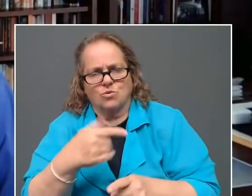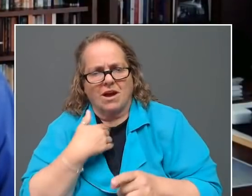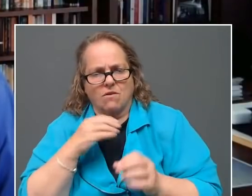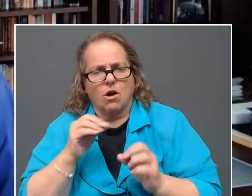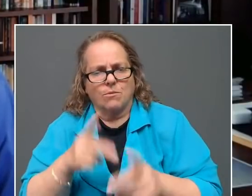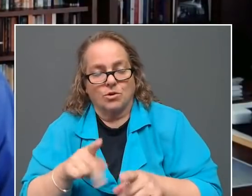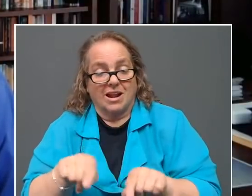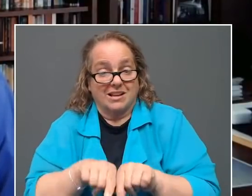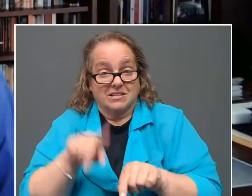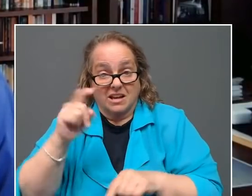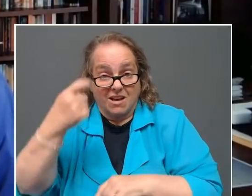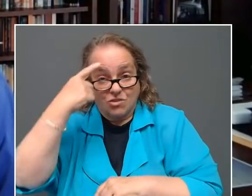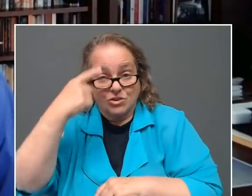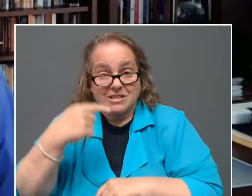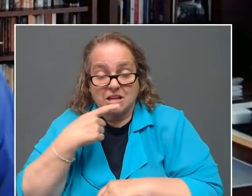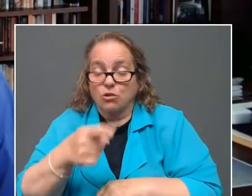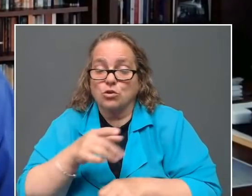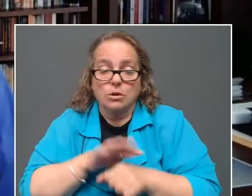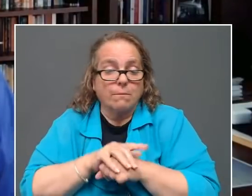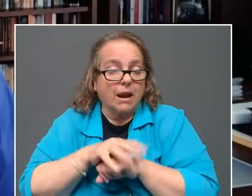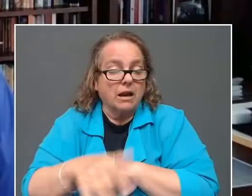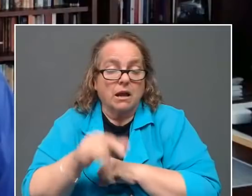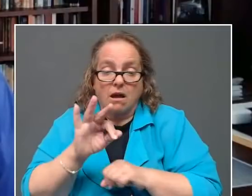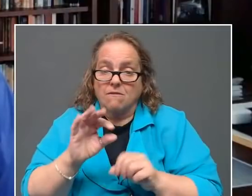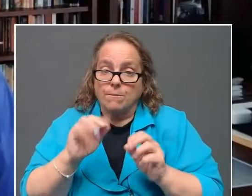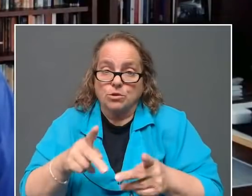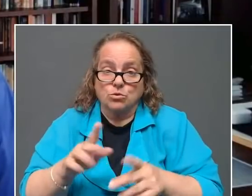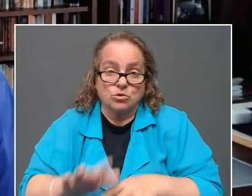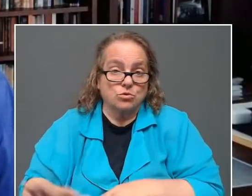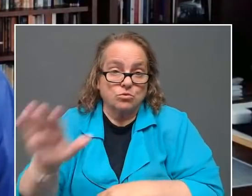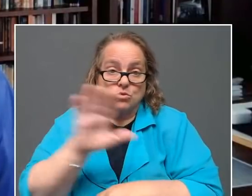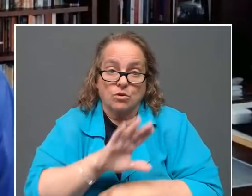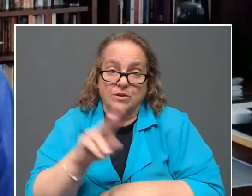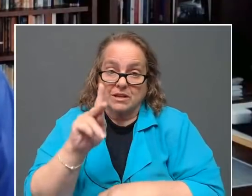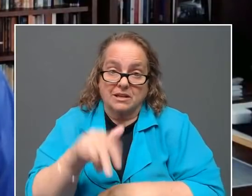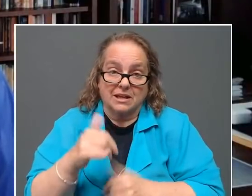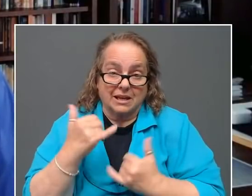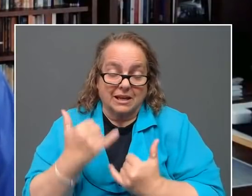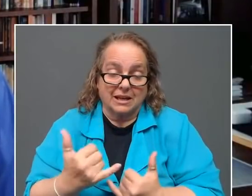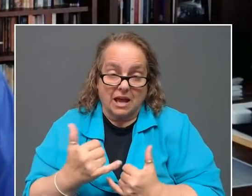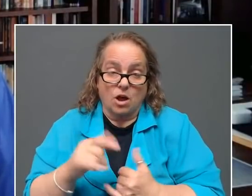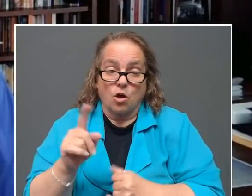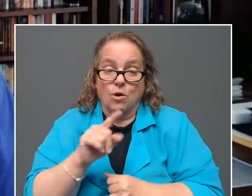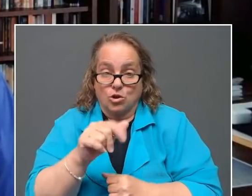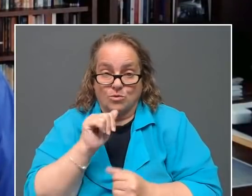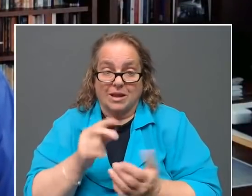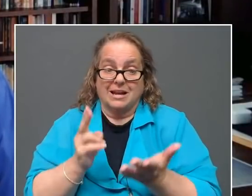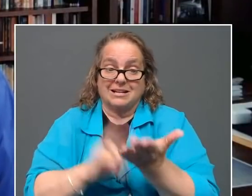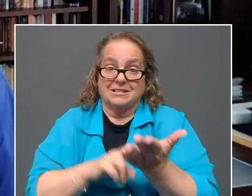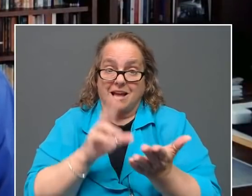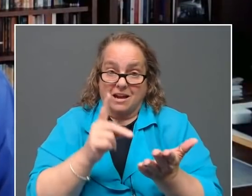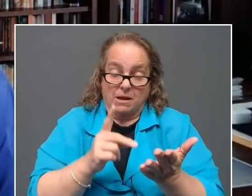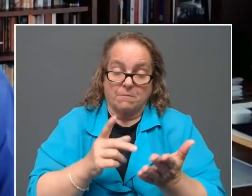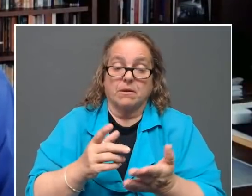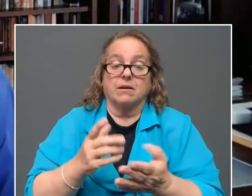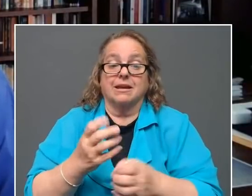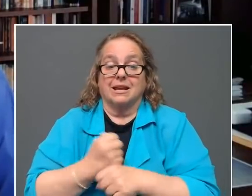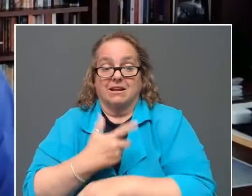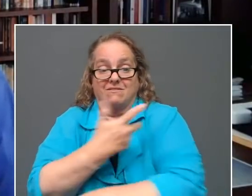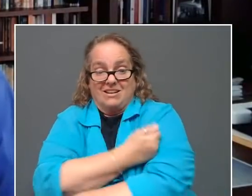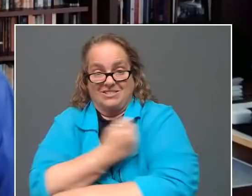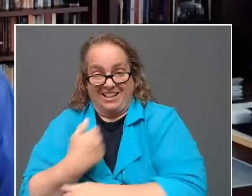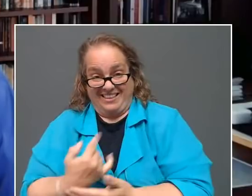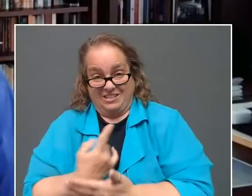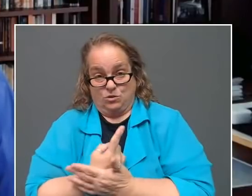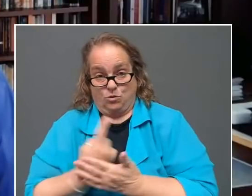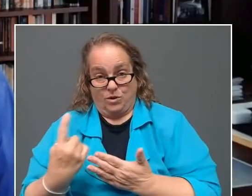said, there are plenty of opportunities across the state of Kentucky now where you can sign up and get vaccinated this week or within the next